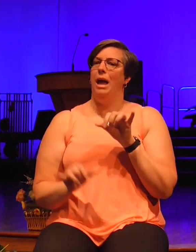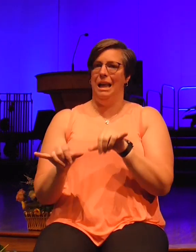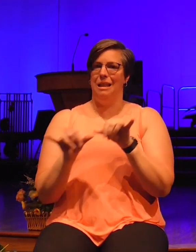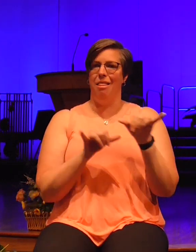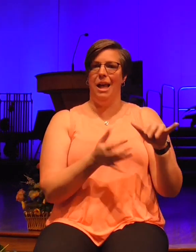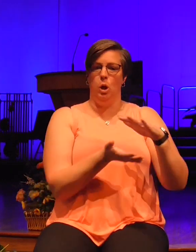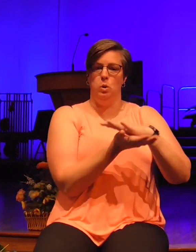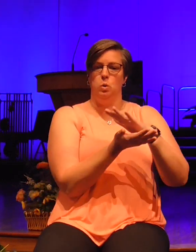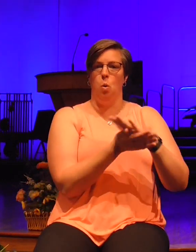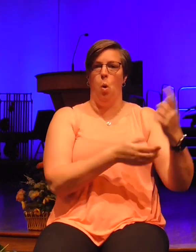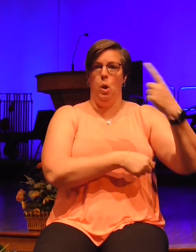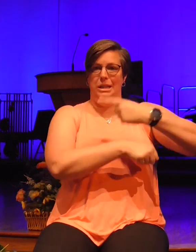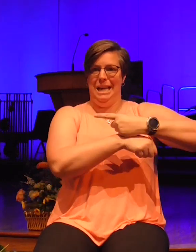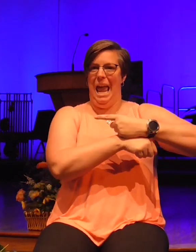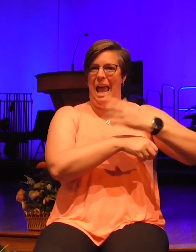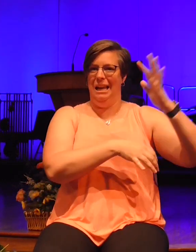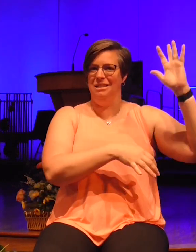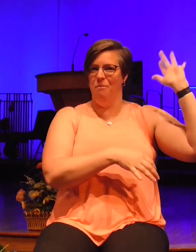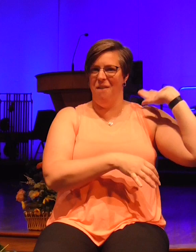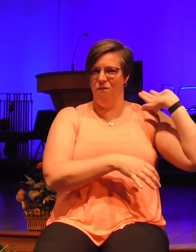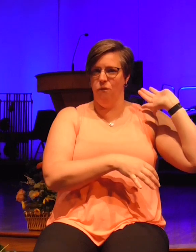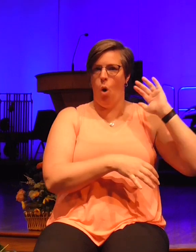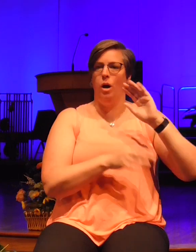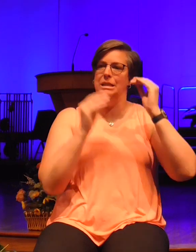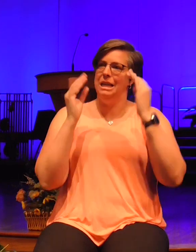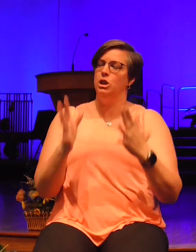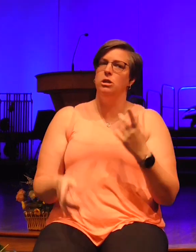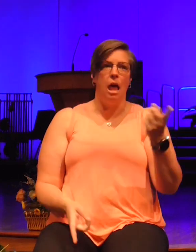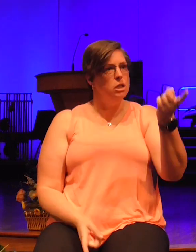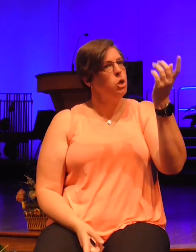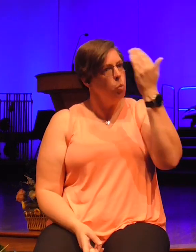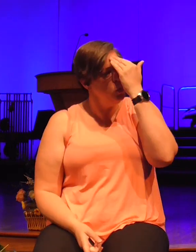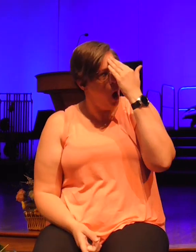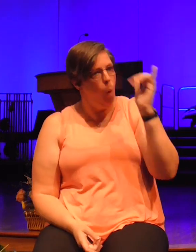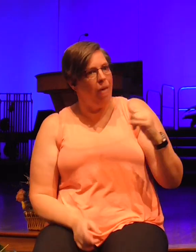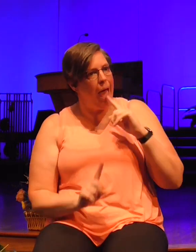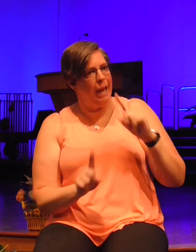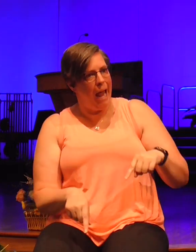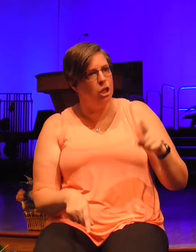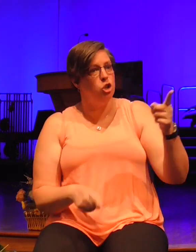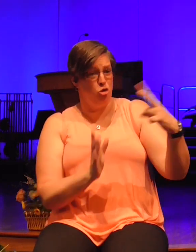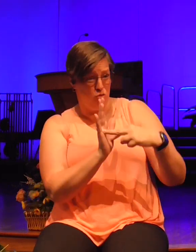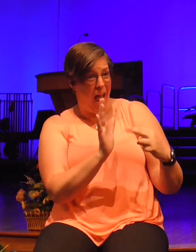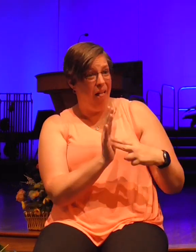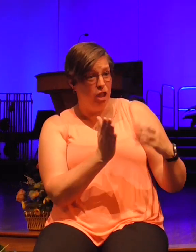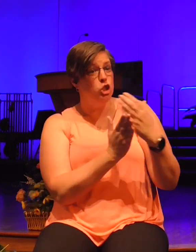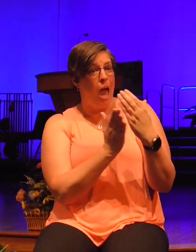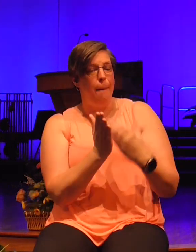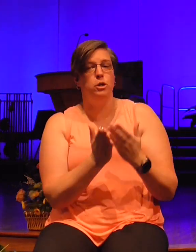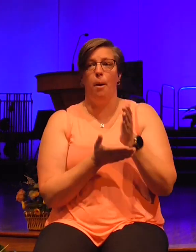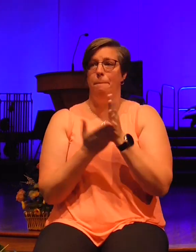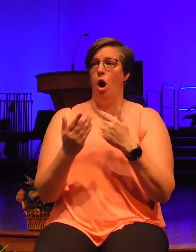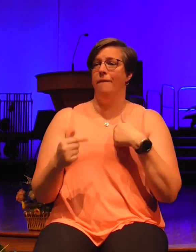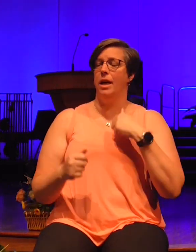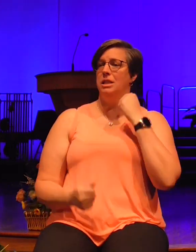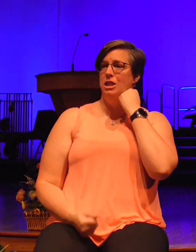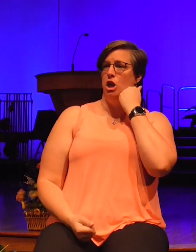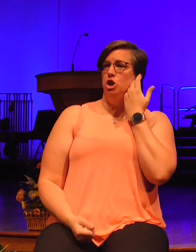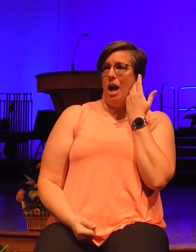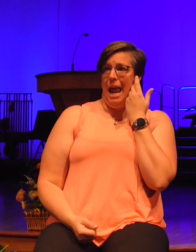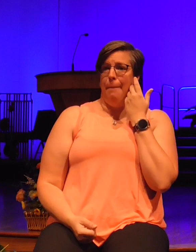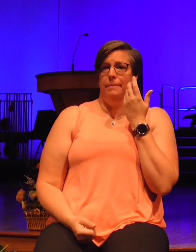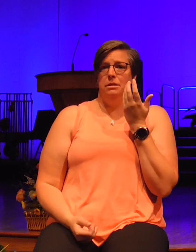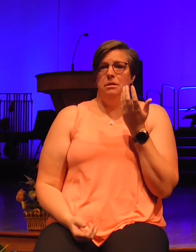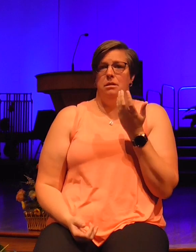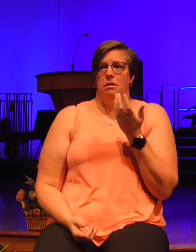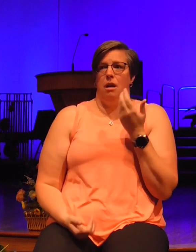school days part of us where the teacher is saying, don't you know that answer? Didn't you read that chapter? And a part of us is ashamed and embarrassed that